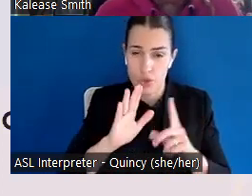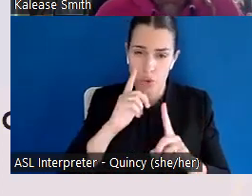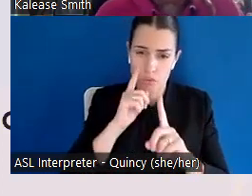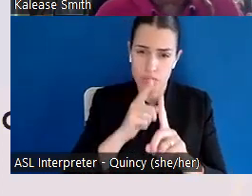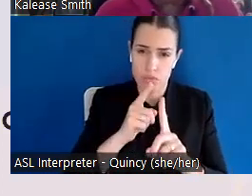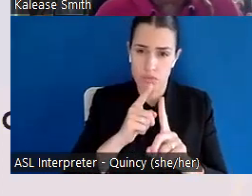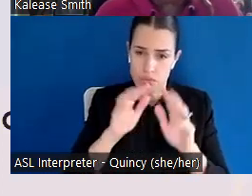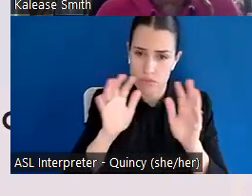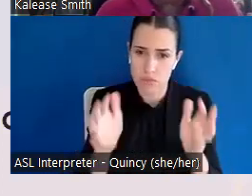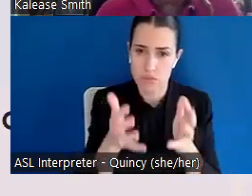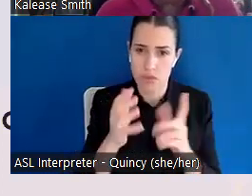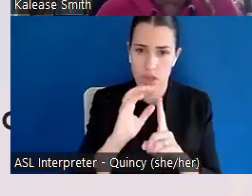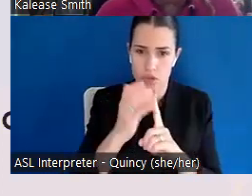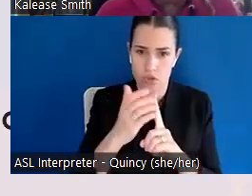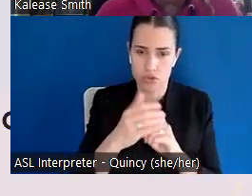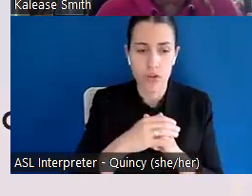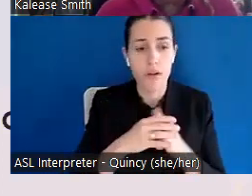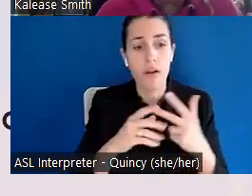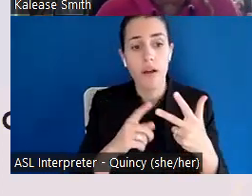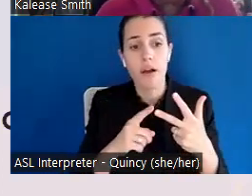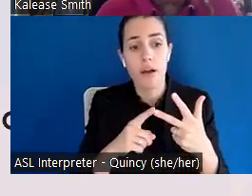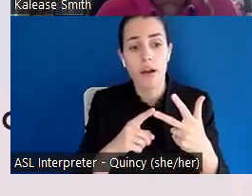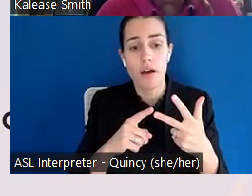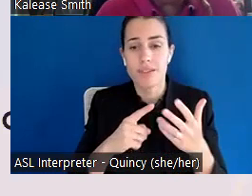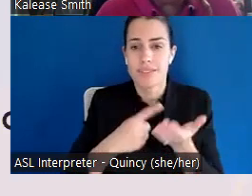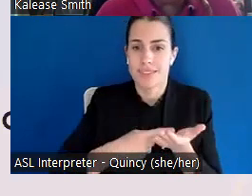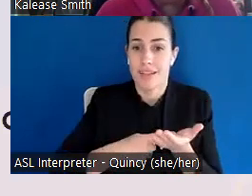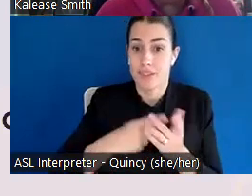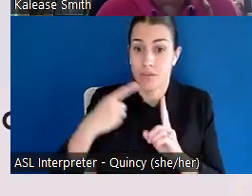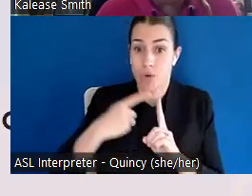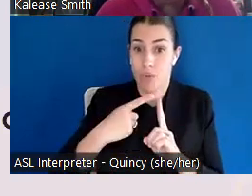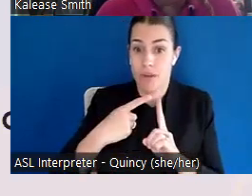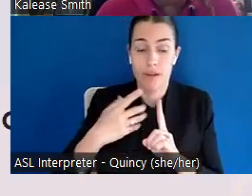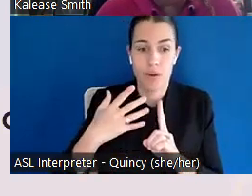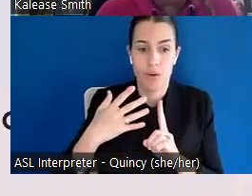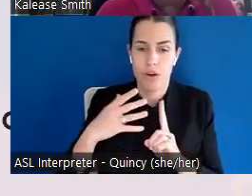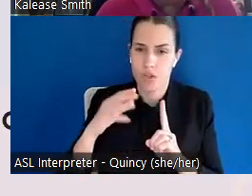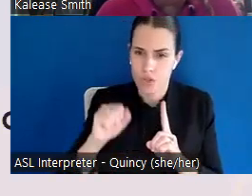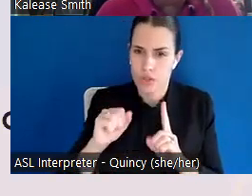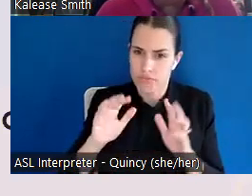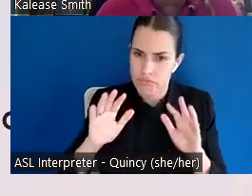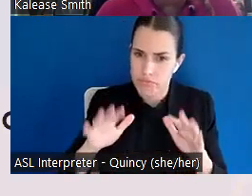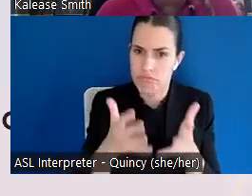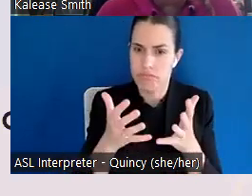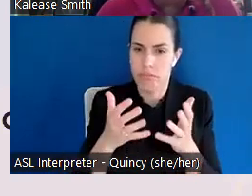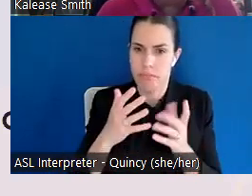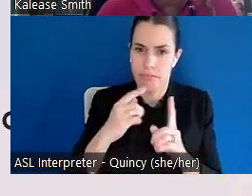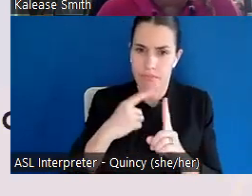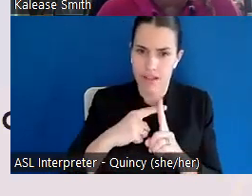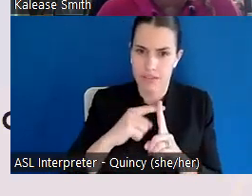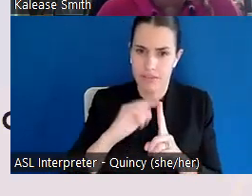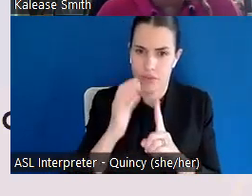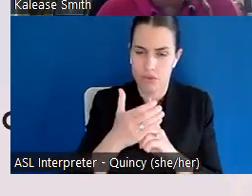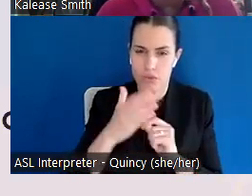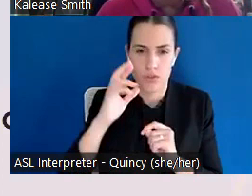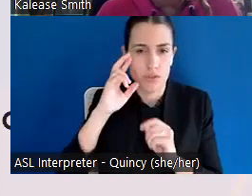and consent. And the third question is, discuss a moment in time where you were able to promote a positive culture of respect and consent in the workplace.